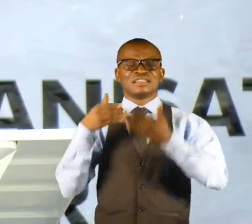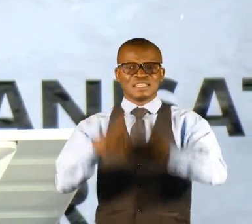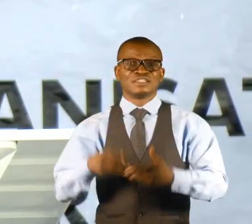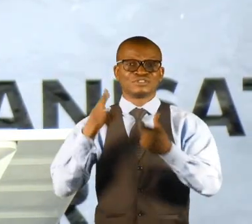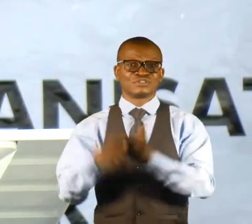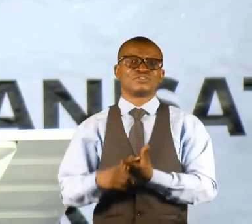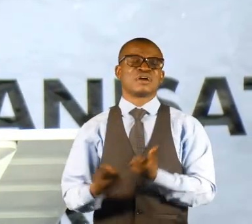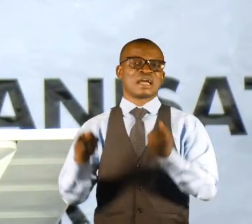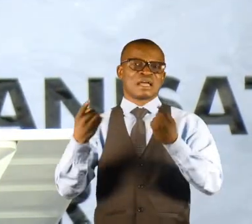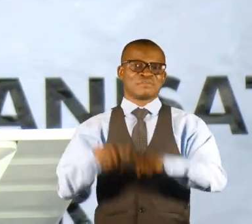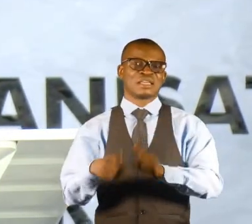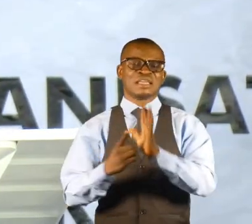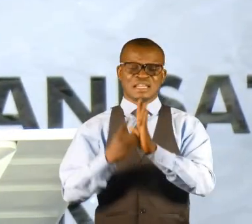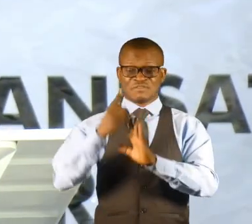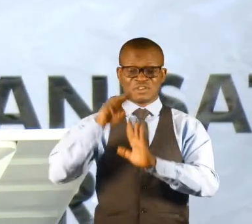the conceptualization,